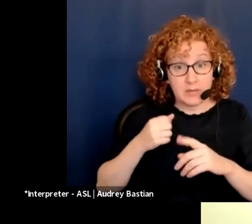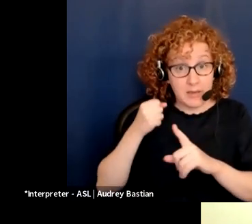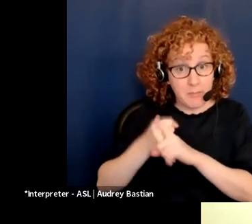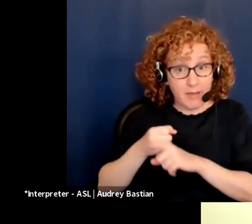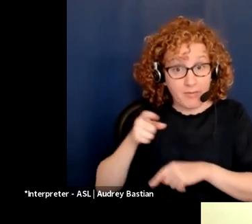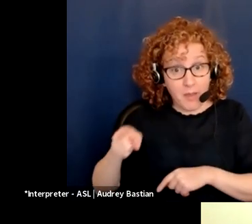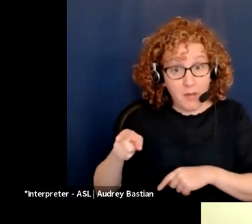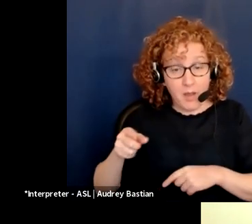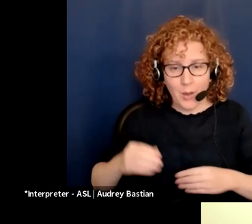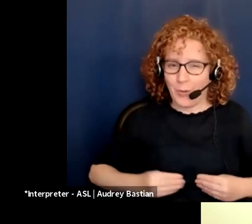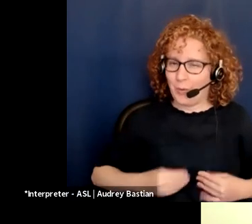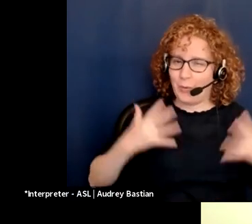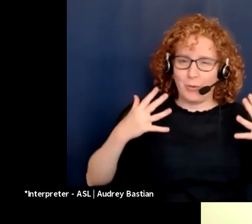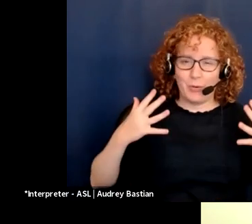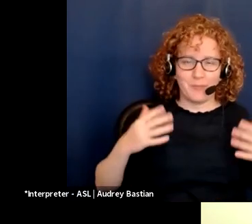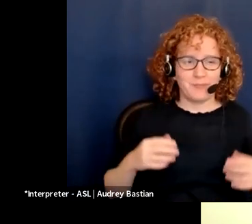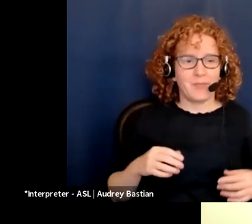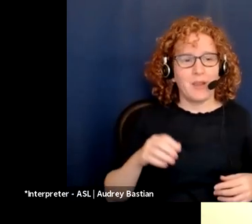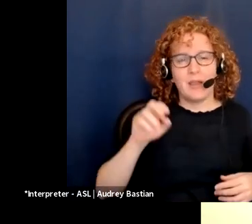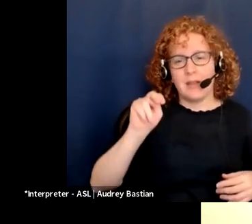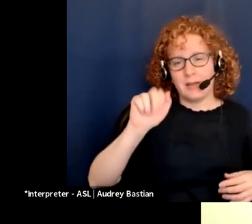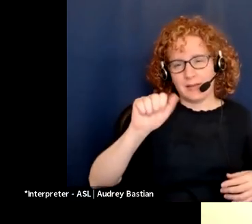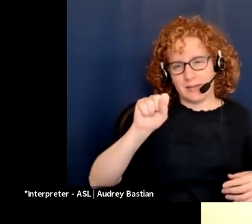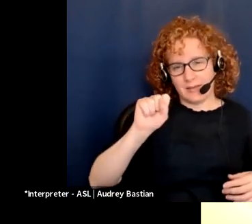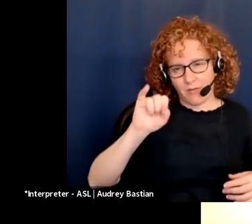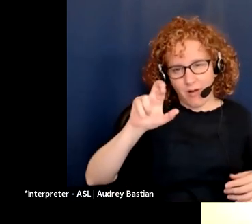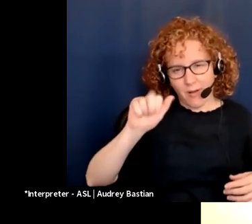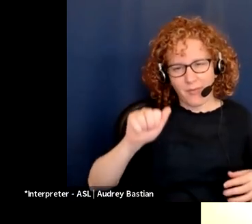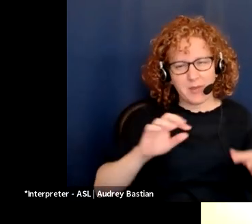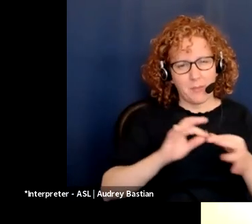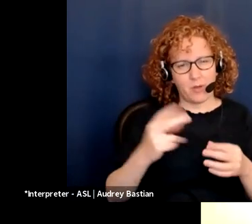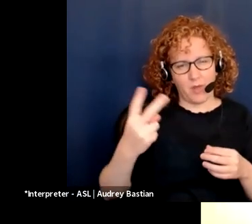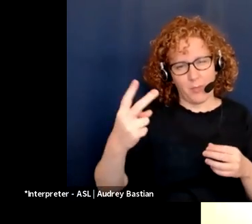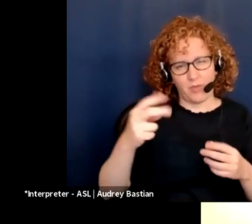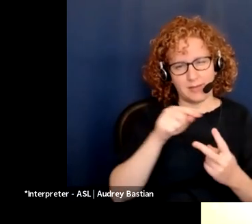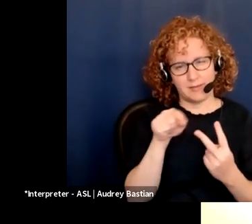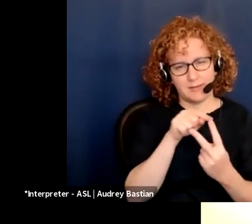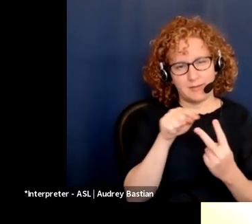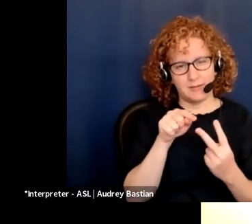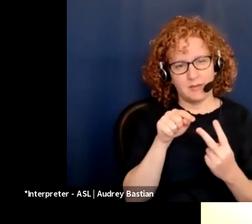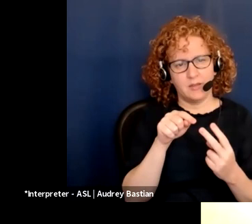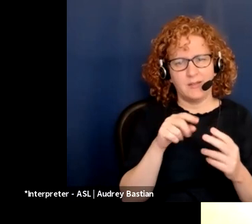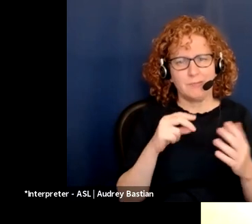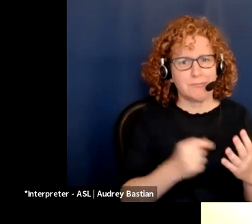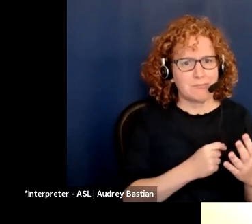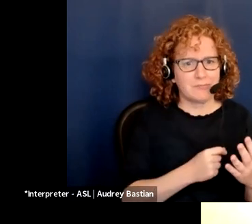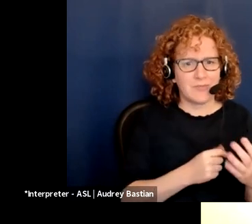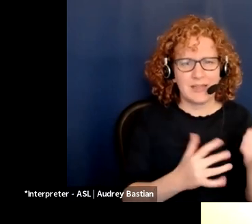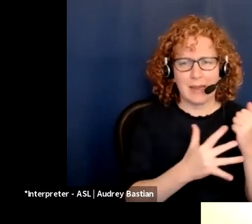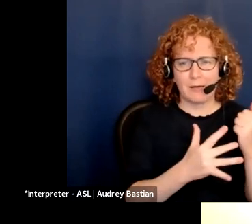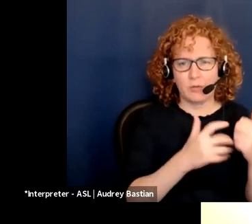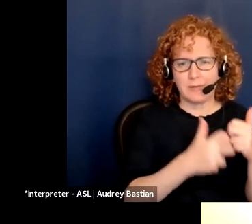So I will say, so there are actually a couple things I wanted to say. Oh no, sorry, I'm having technical difficulties